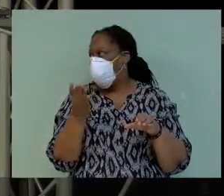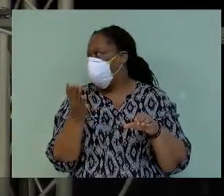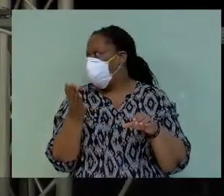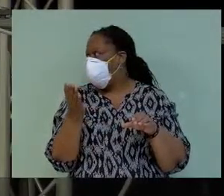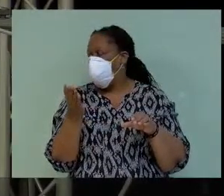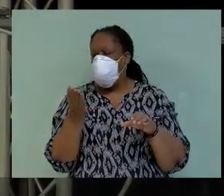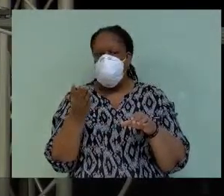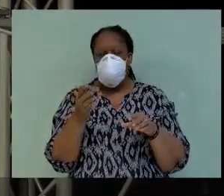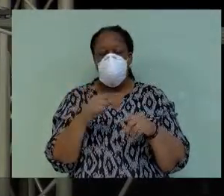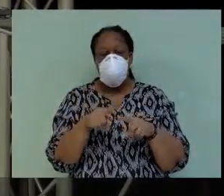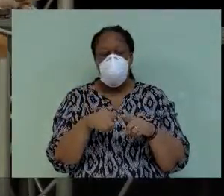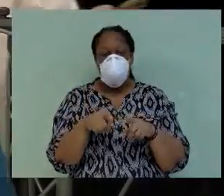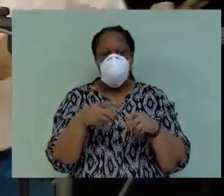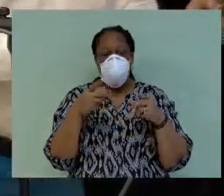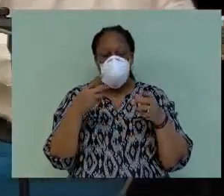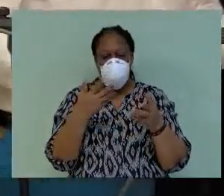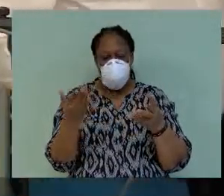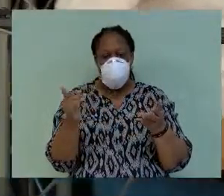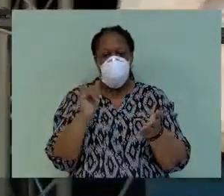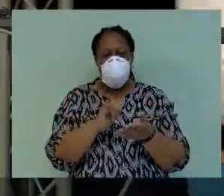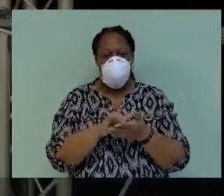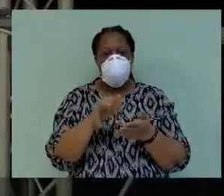Attorney General.